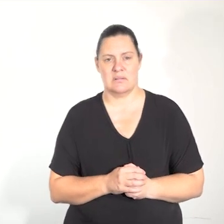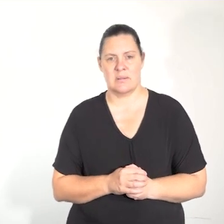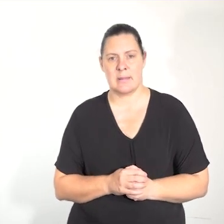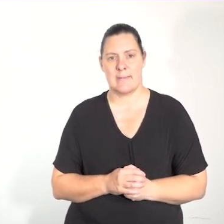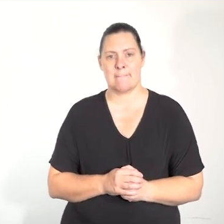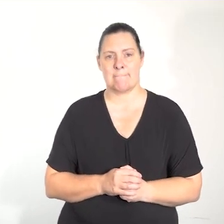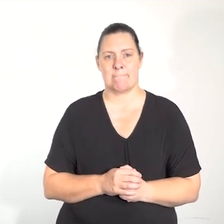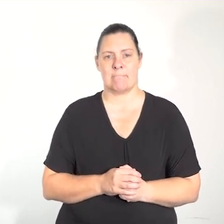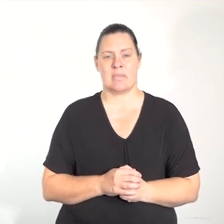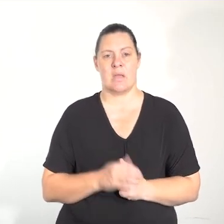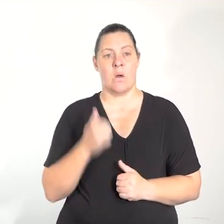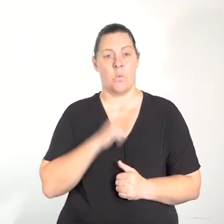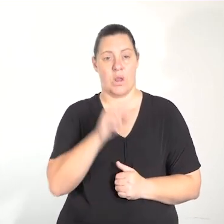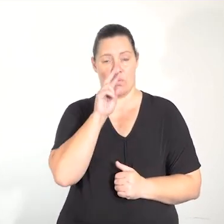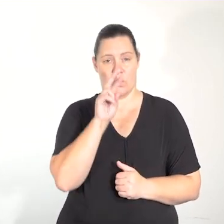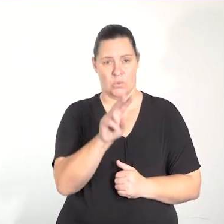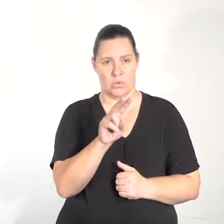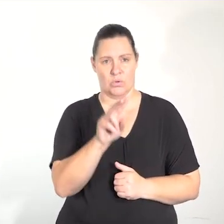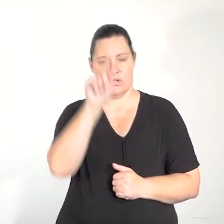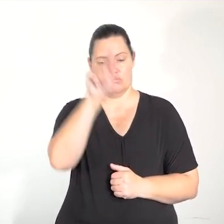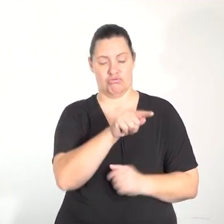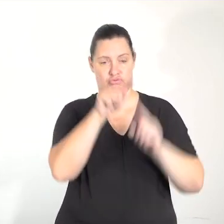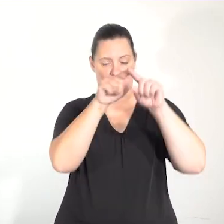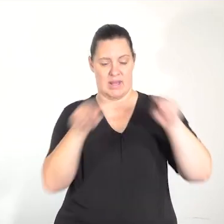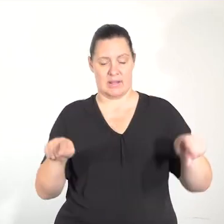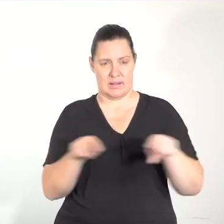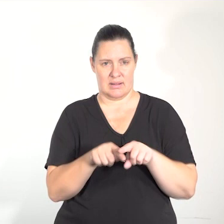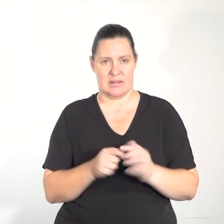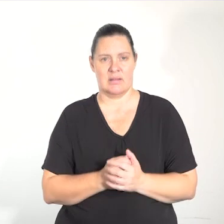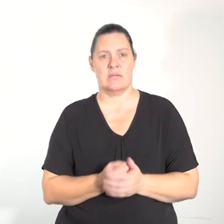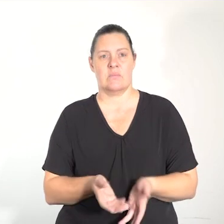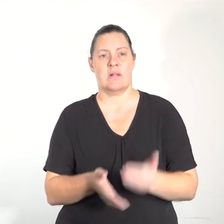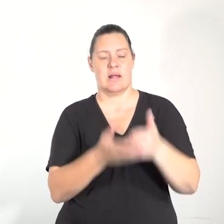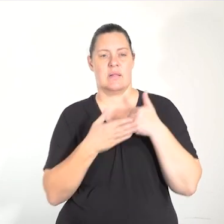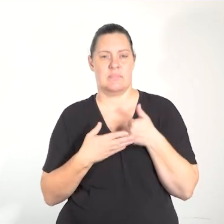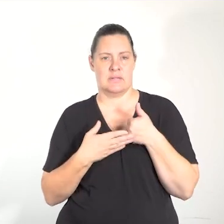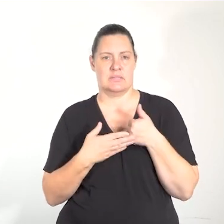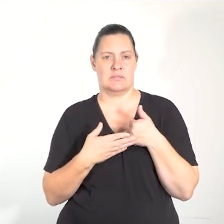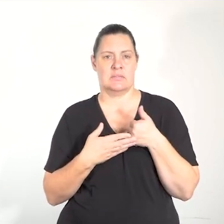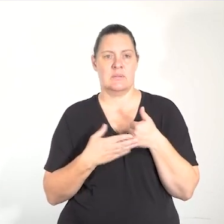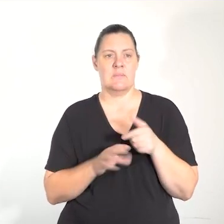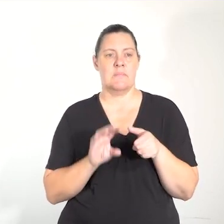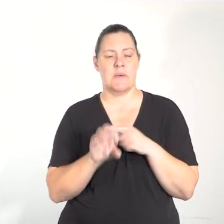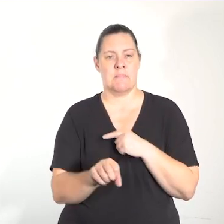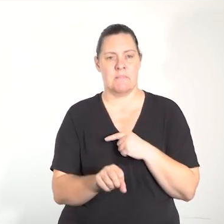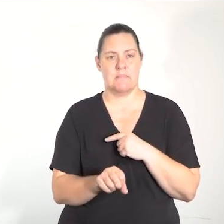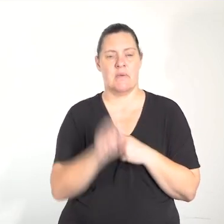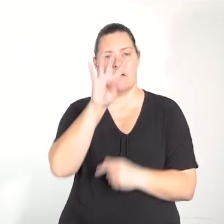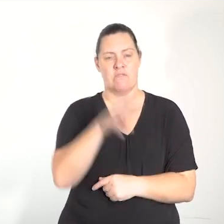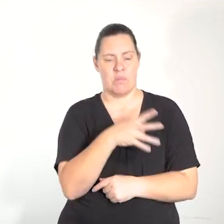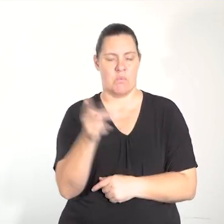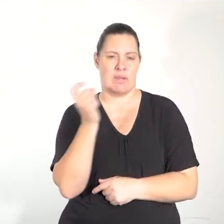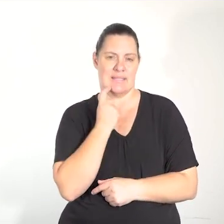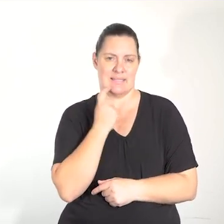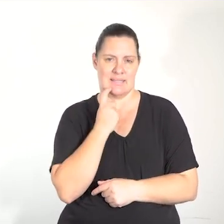So when we are looking at this triangle is going to help us to find the